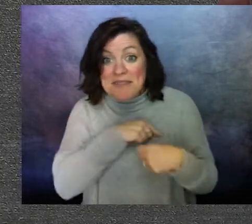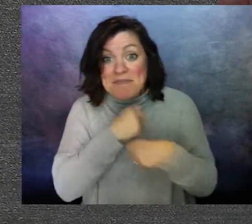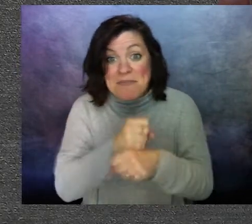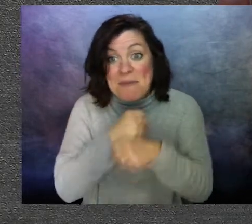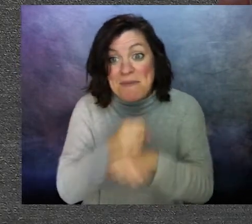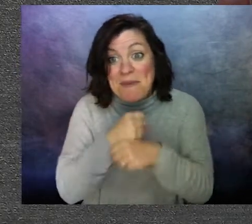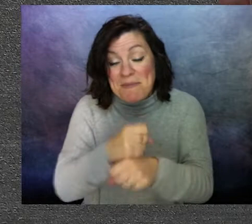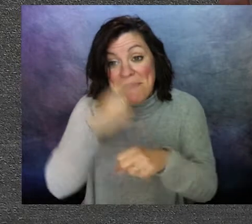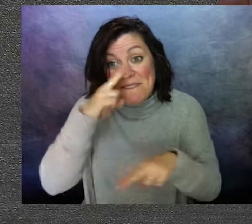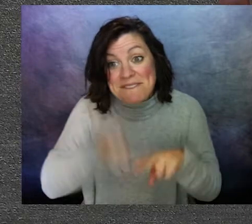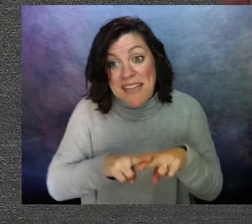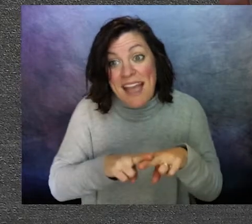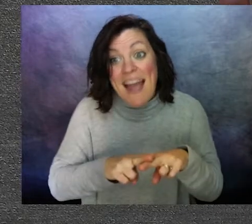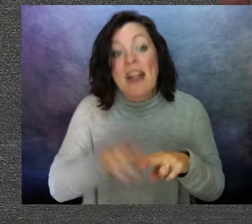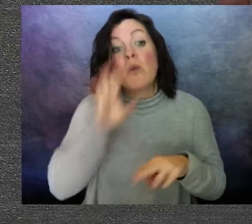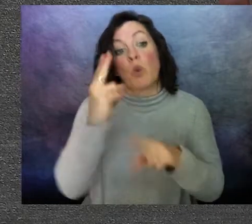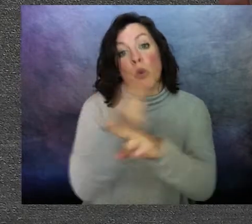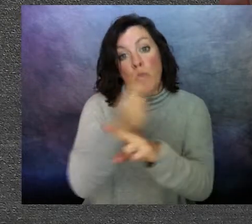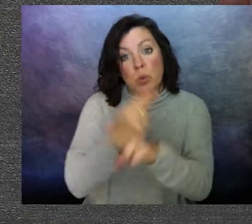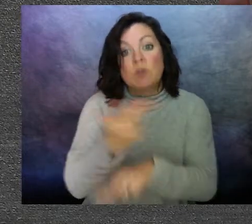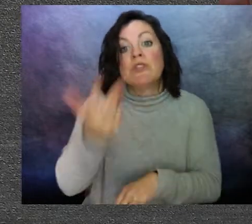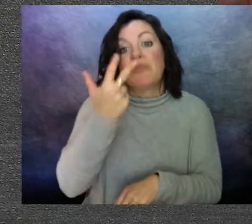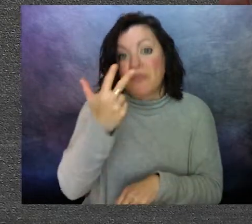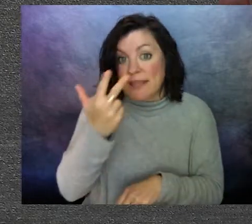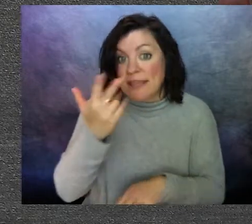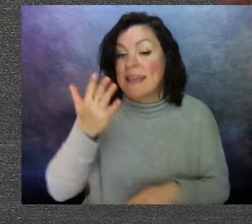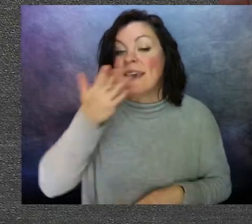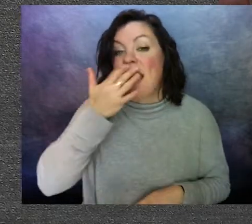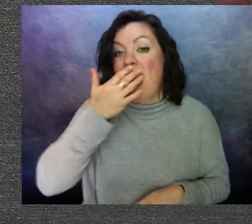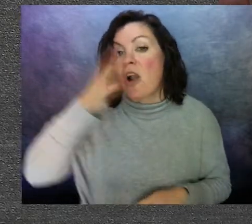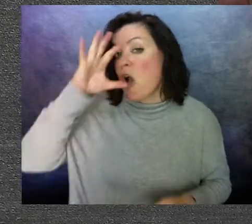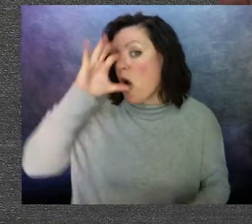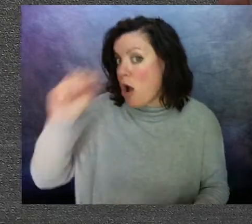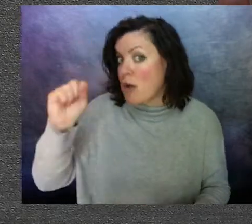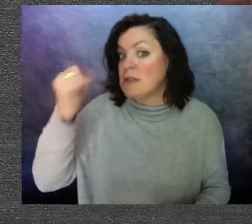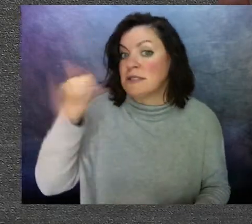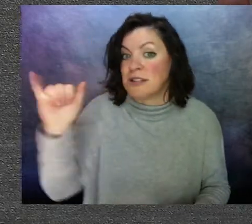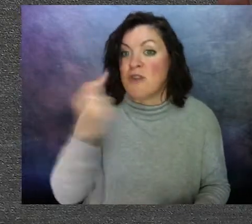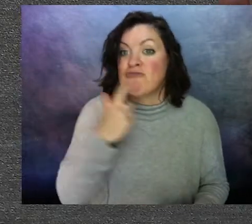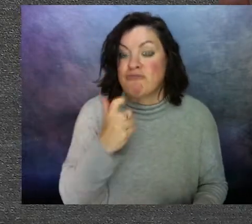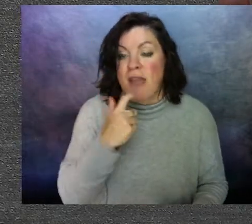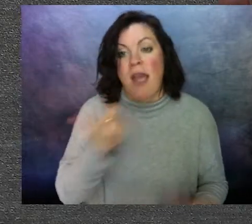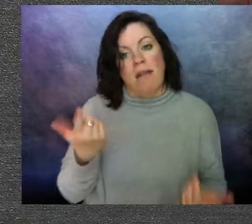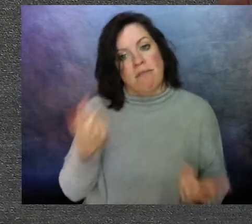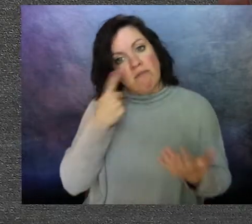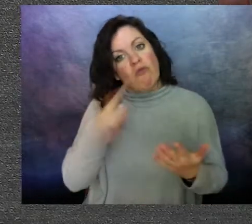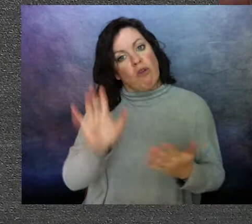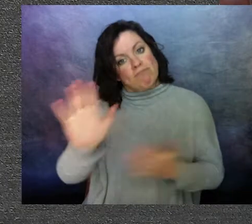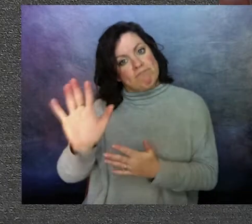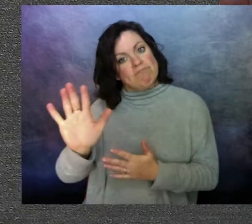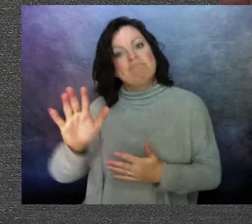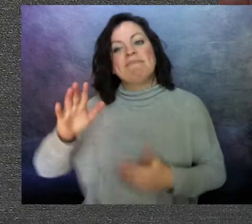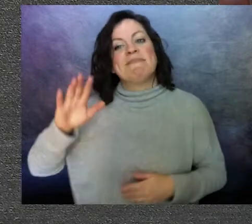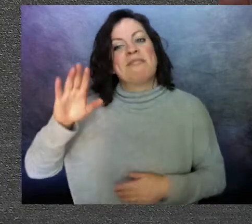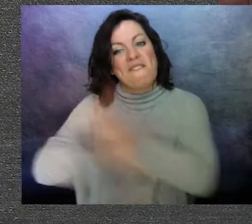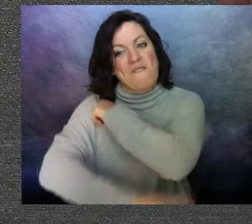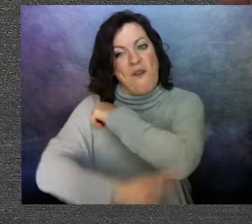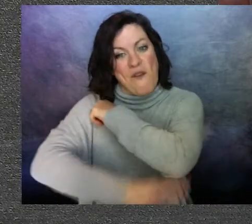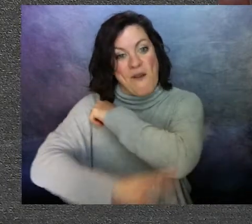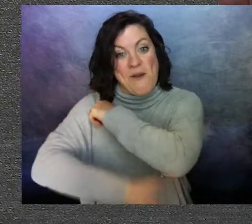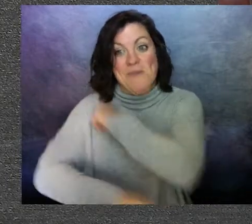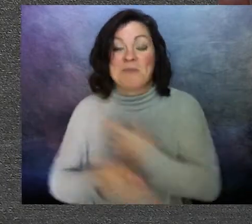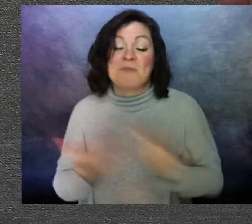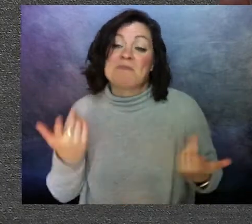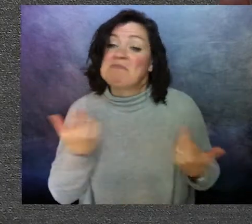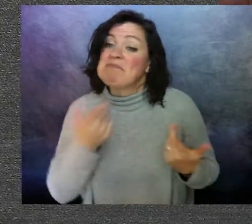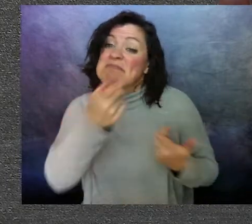one, and we'll use our three colors, red, yellow, and orange. Okay, so you can probably write falling for leaves, or you could just write fall or whatever you